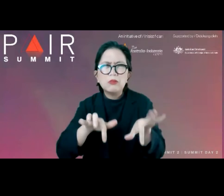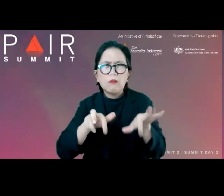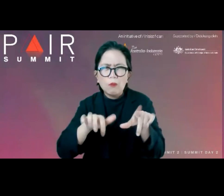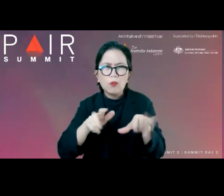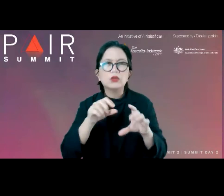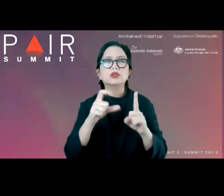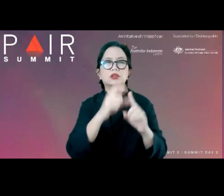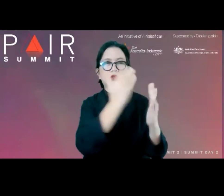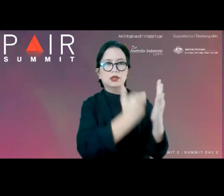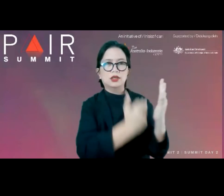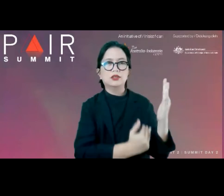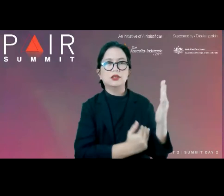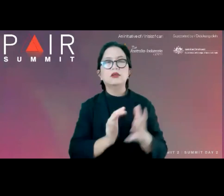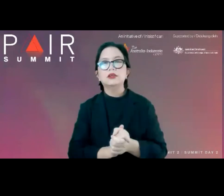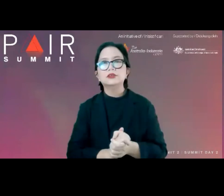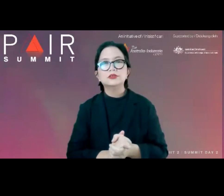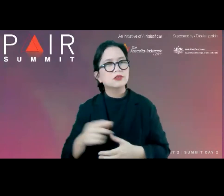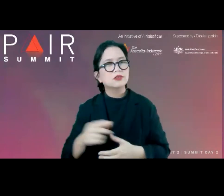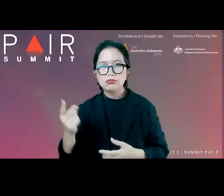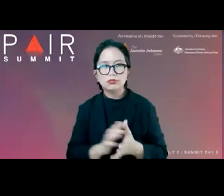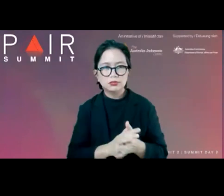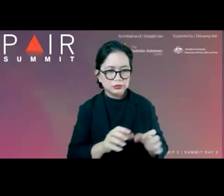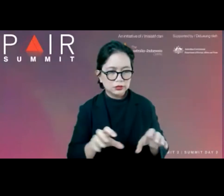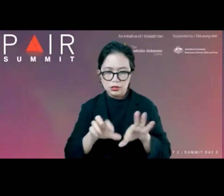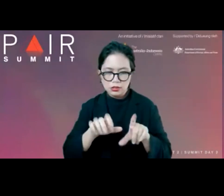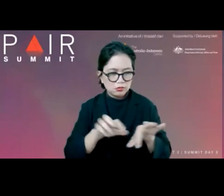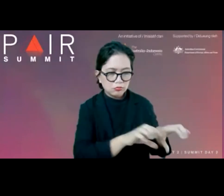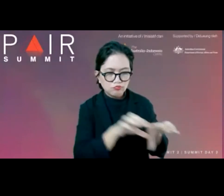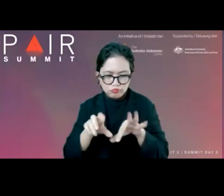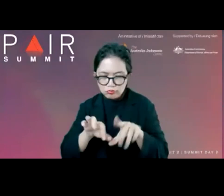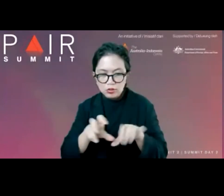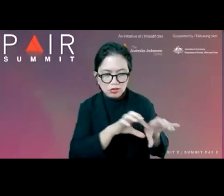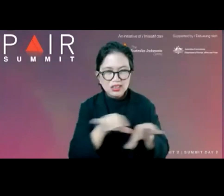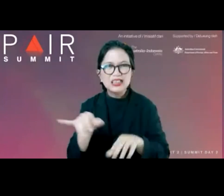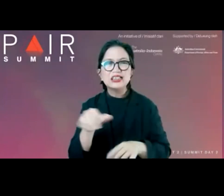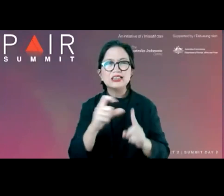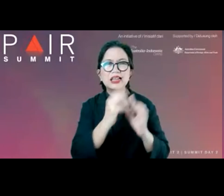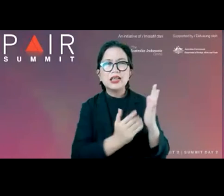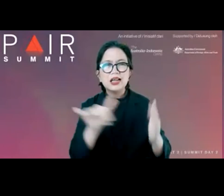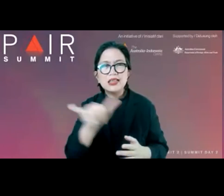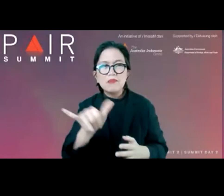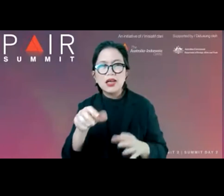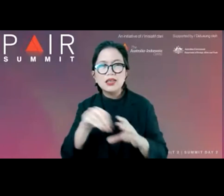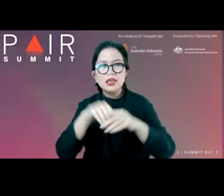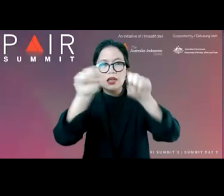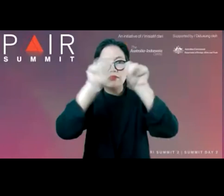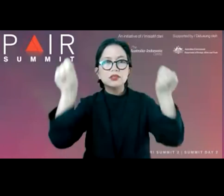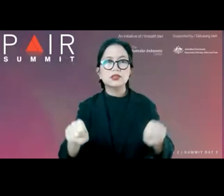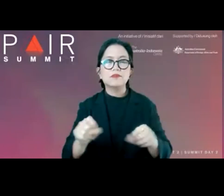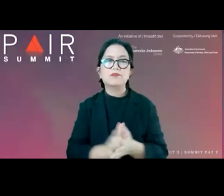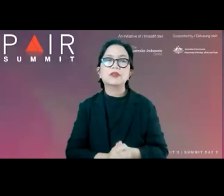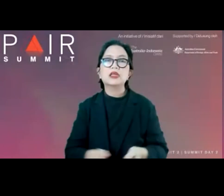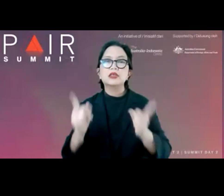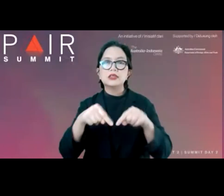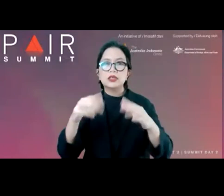data entered multiple times into different systems. Similarly, at district hospitals, they have 55 different data